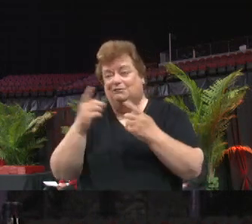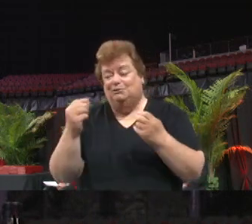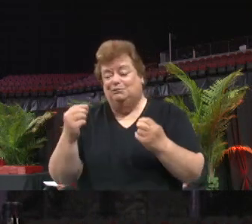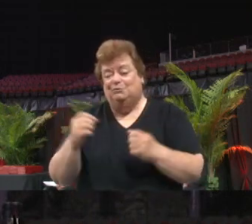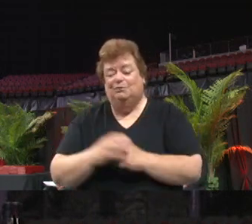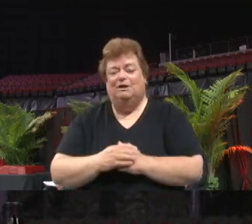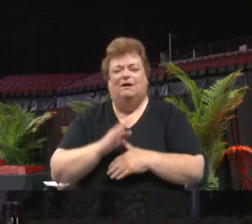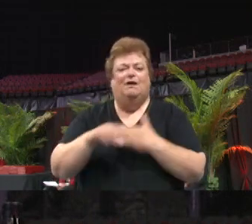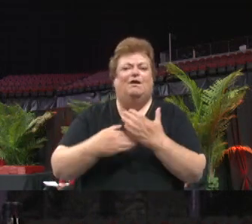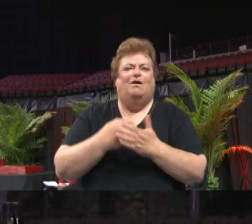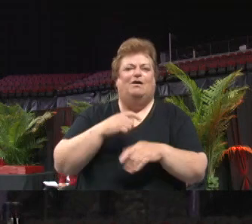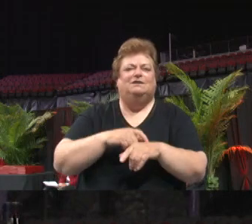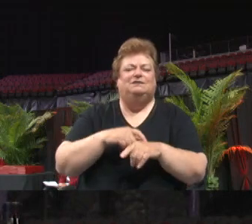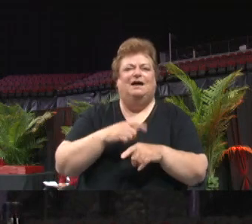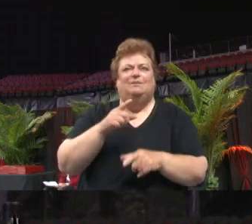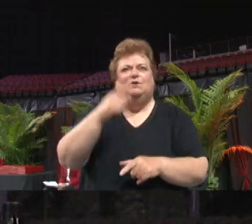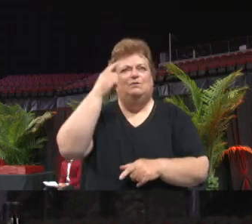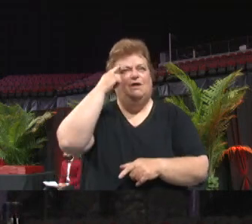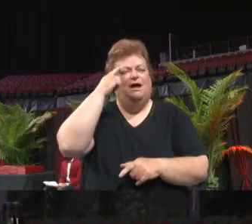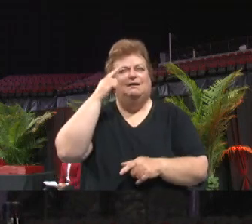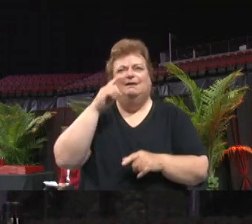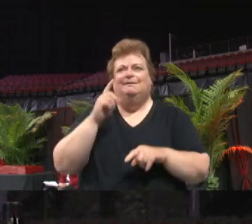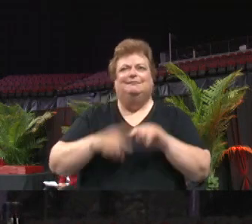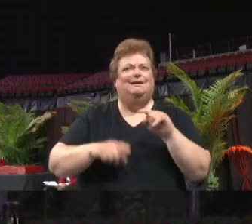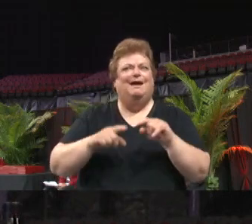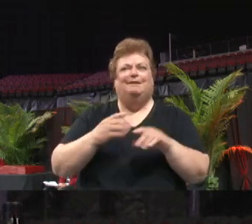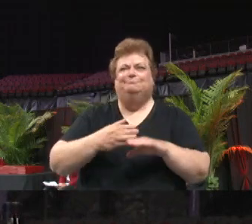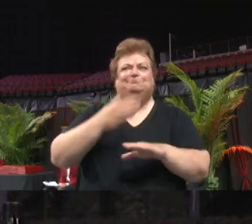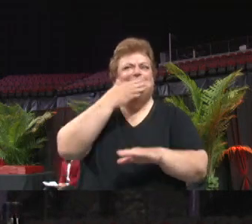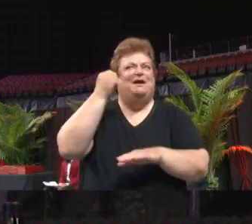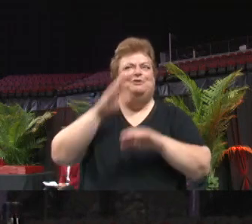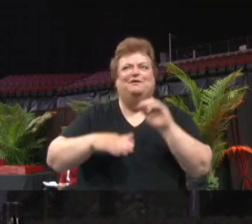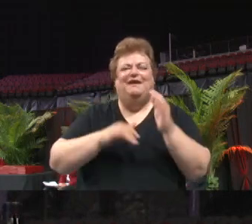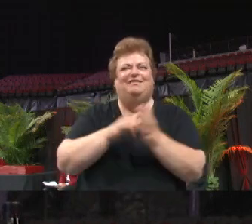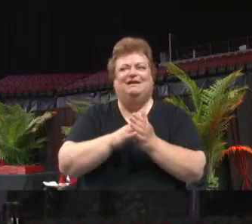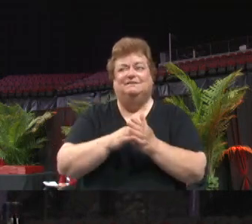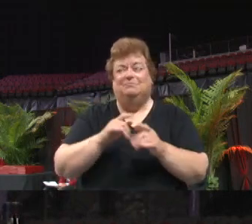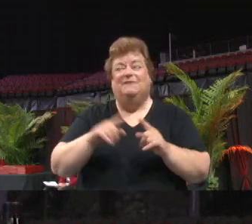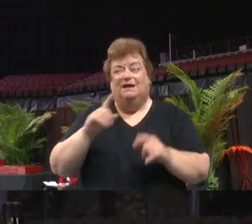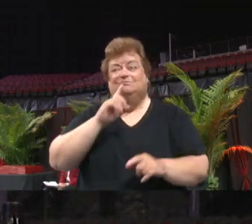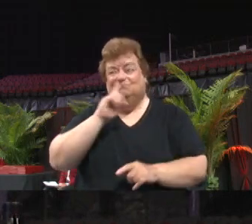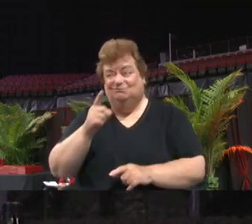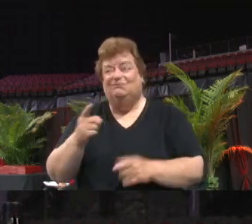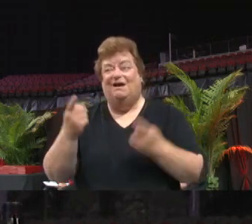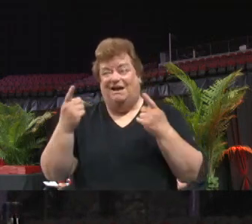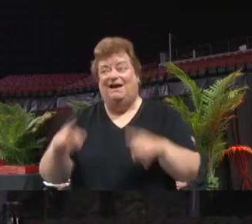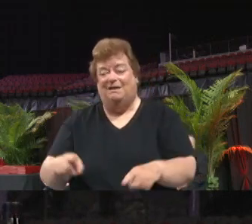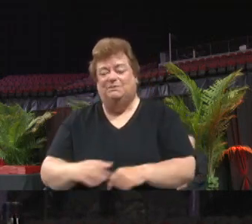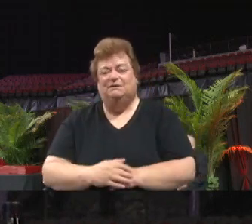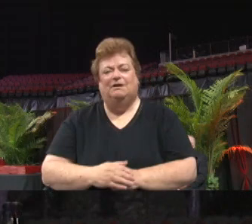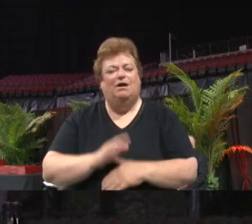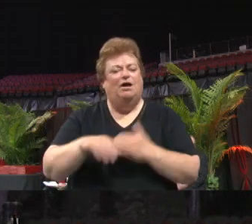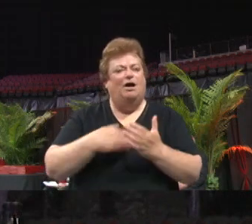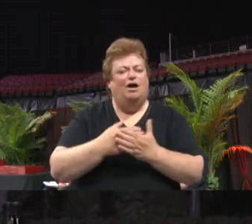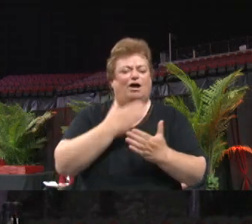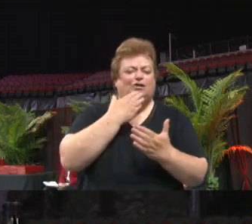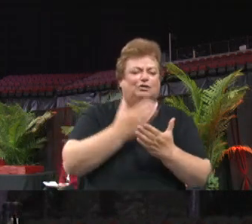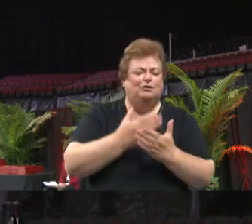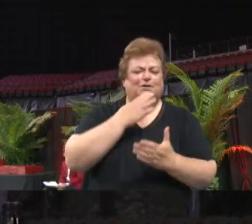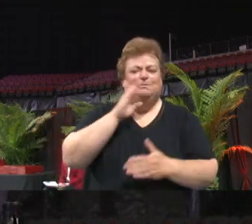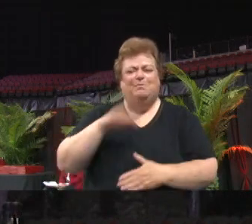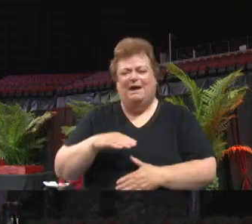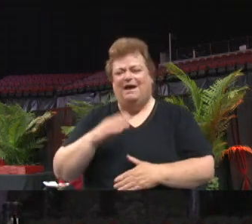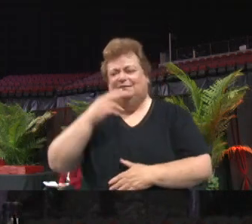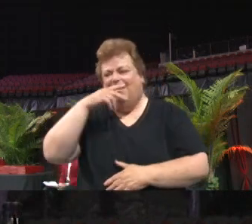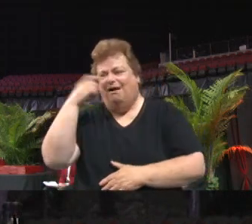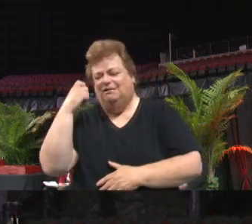all the times you thought nothing can get better than this, and yet it did. All these things, the good, the bad, and the ugly, will form you into the person